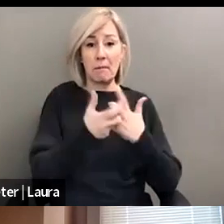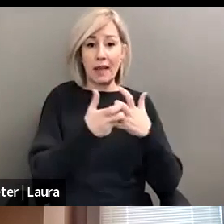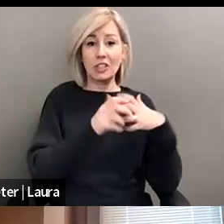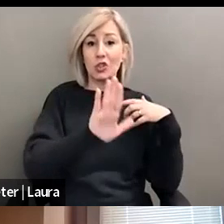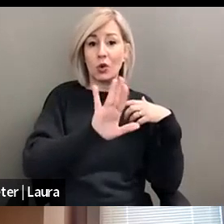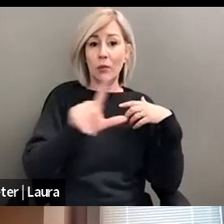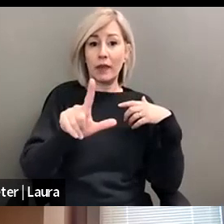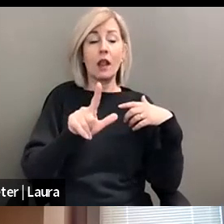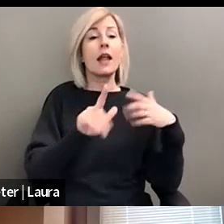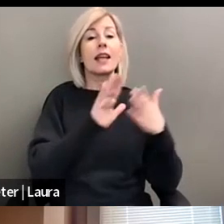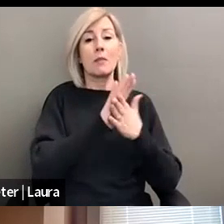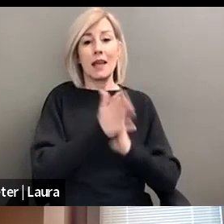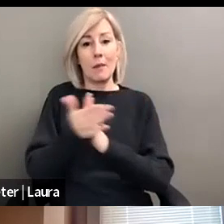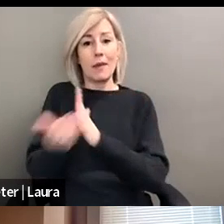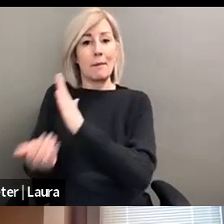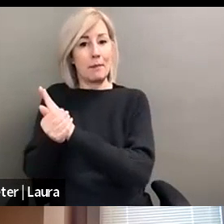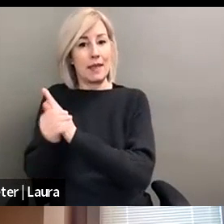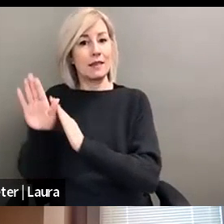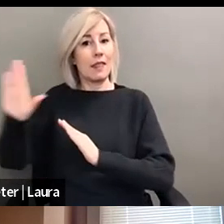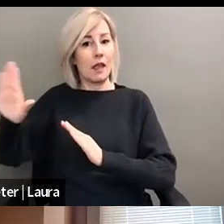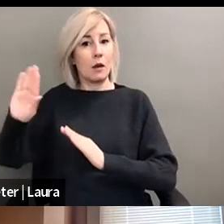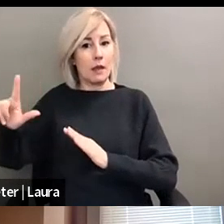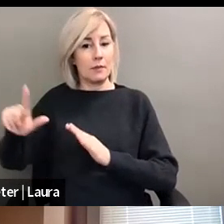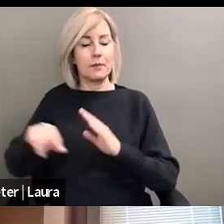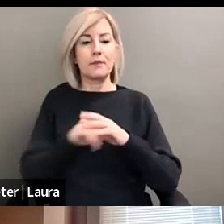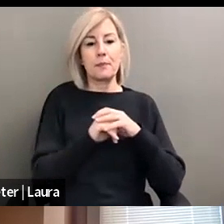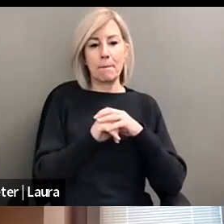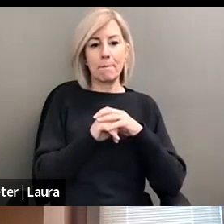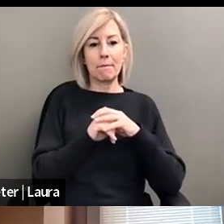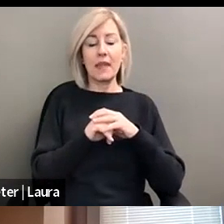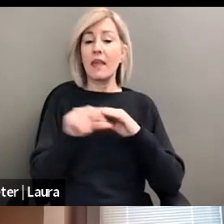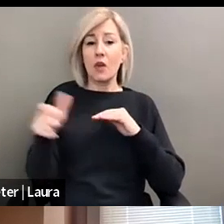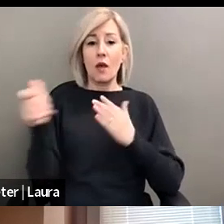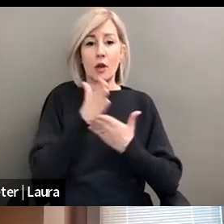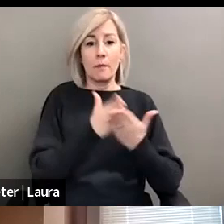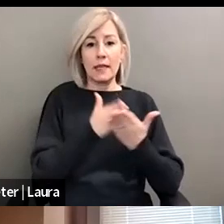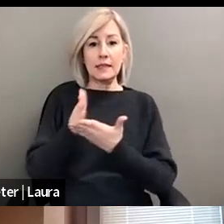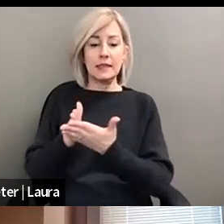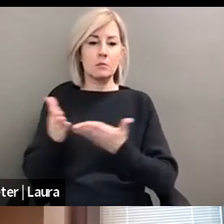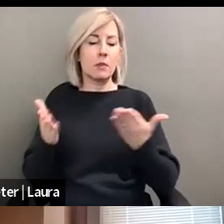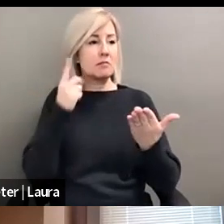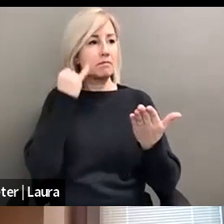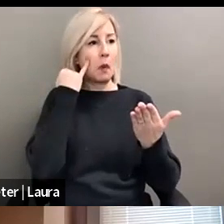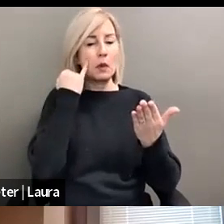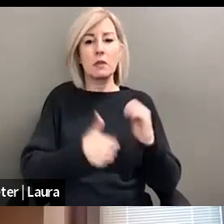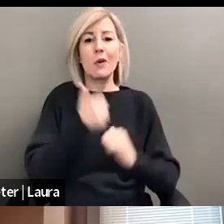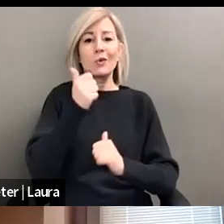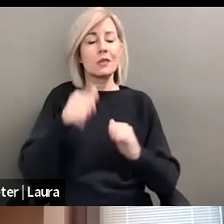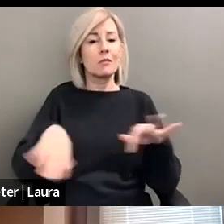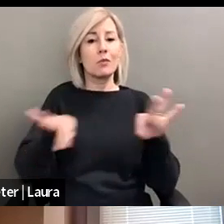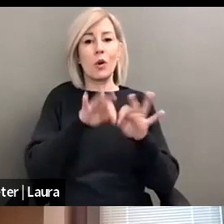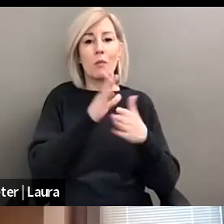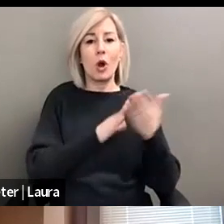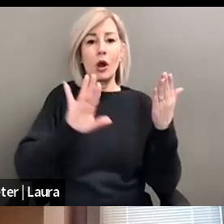bill, and you could make it into an amendment. And then there are other pieces of your bill. Let's say the most important piece of your bill, you